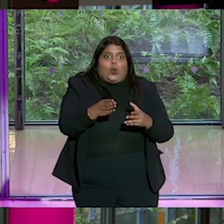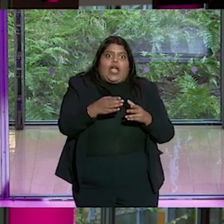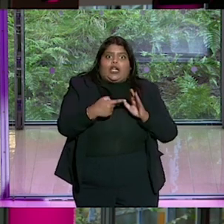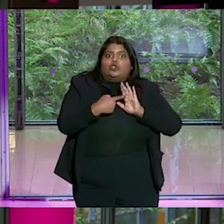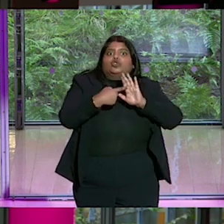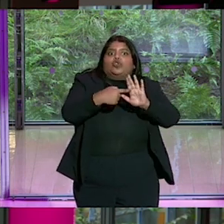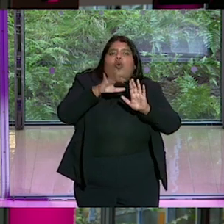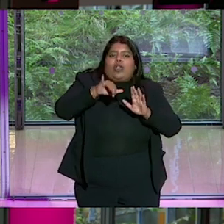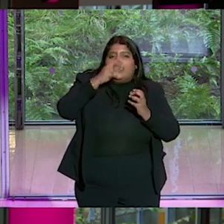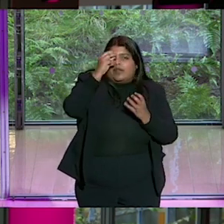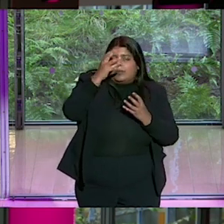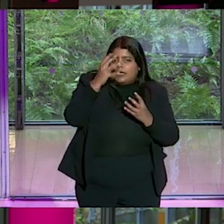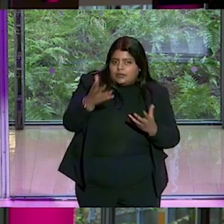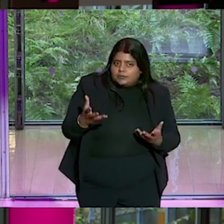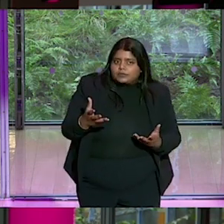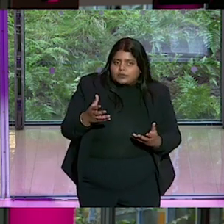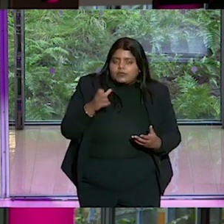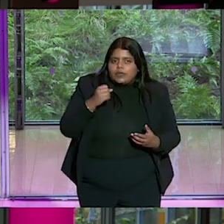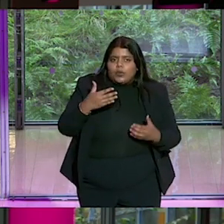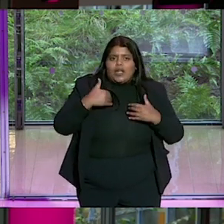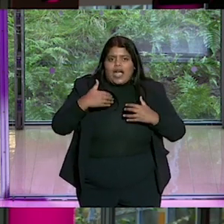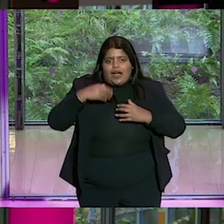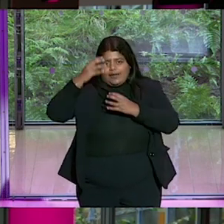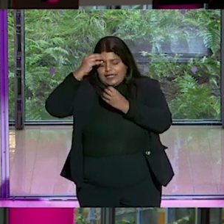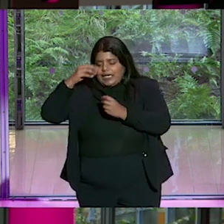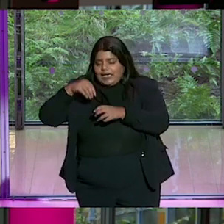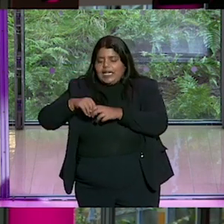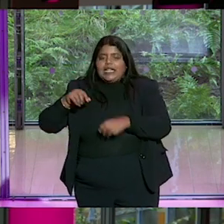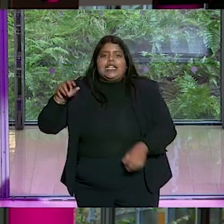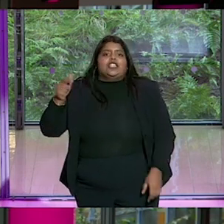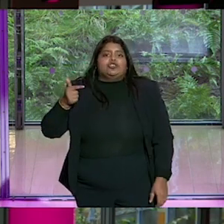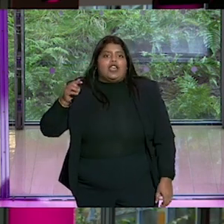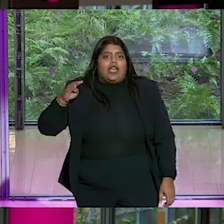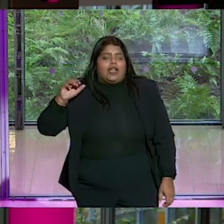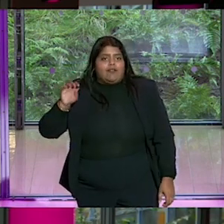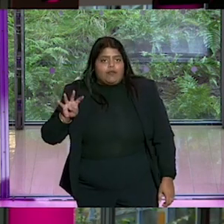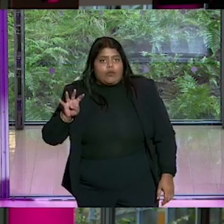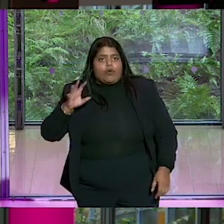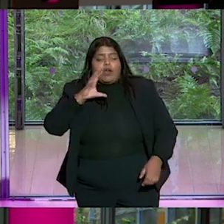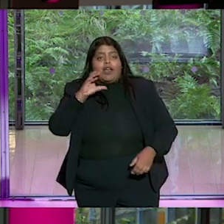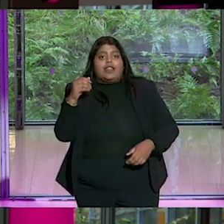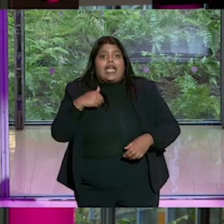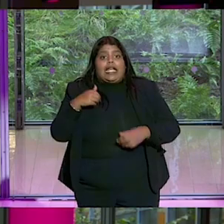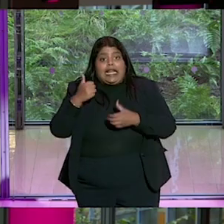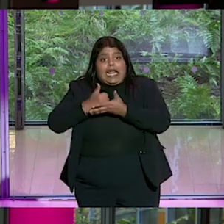information. So we have this data in GA4 that can help inform